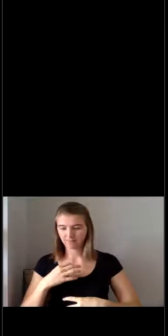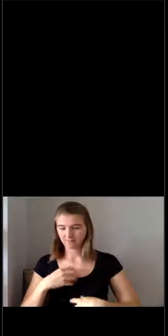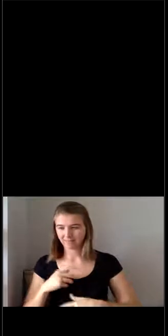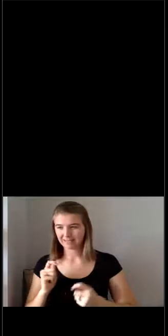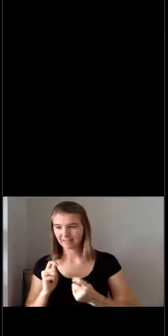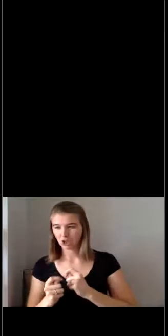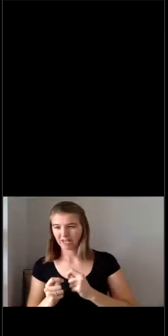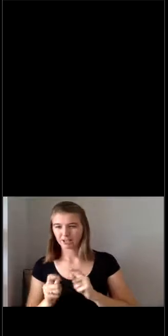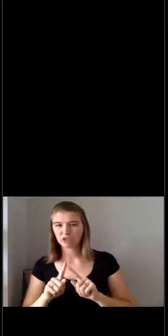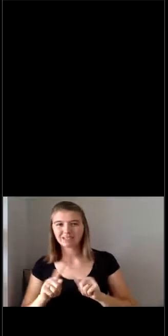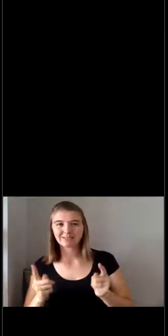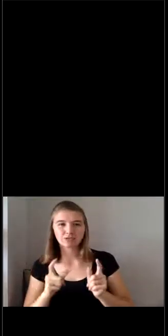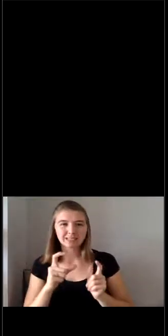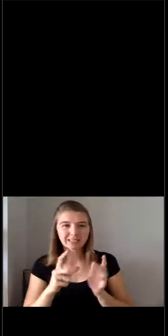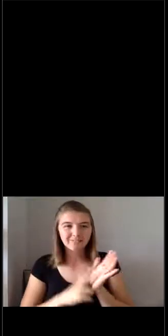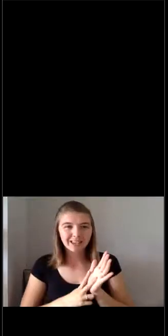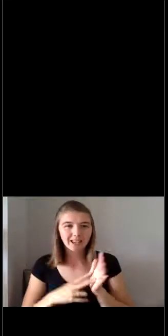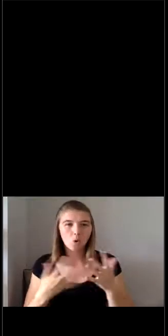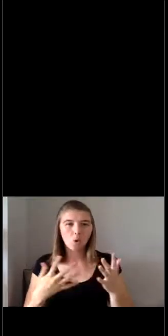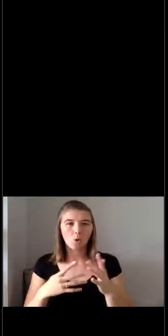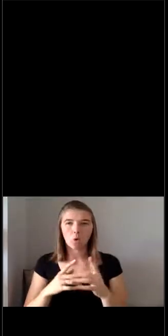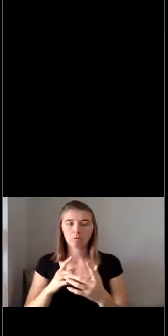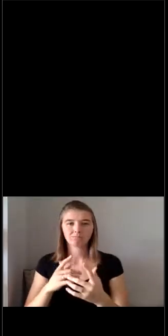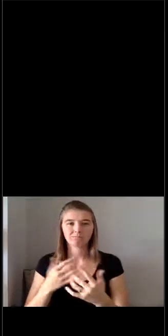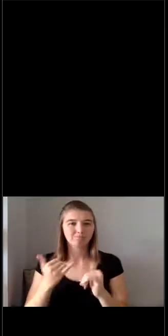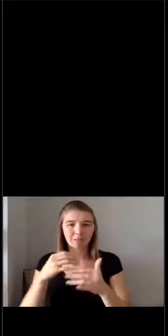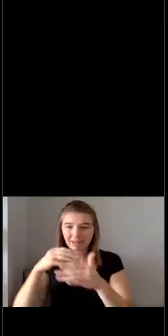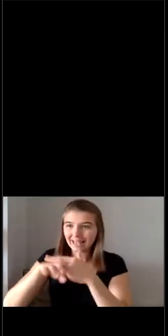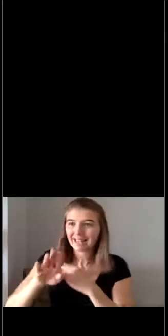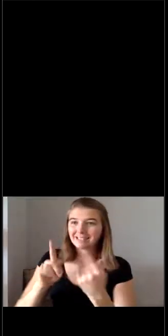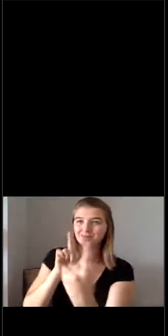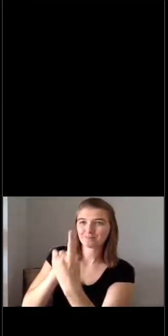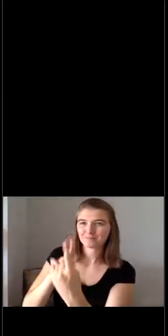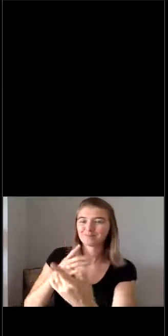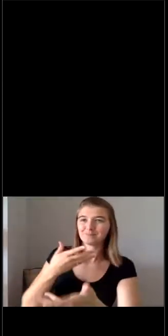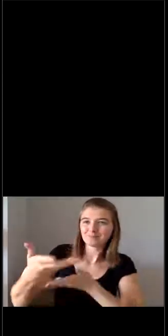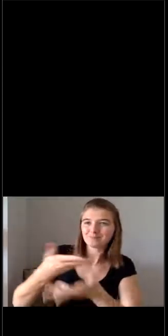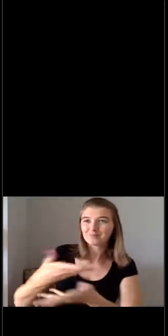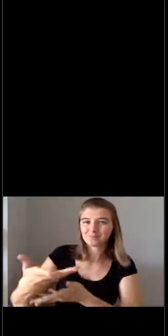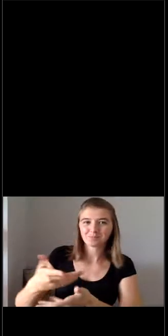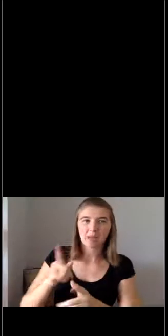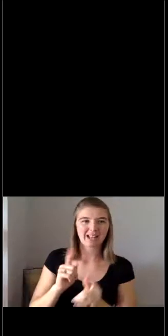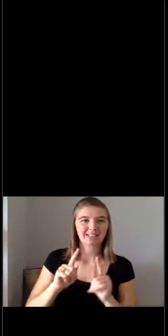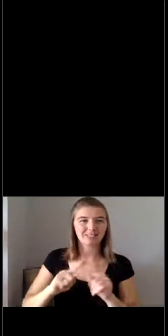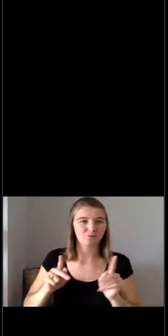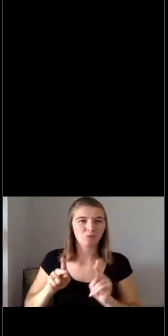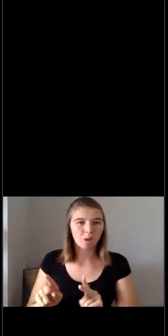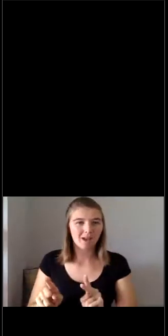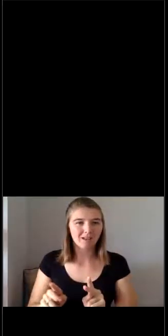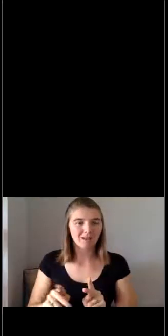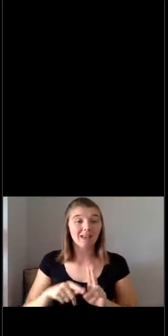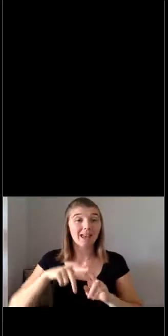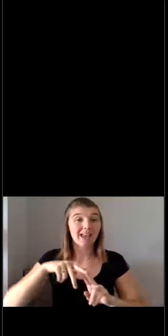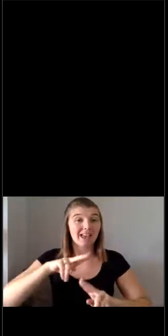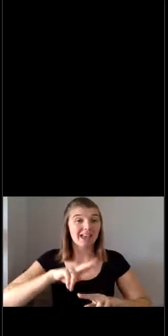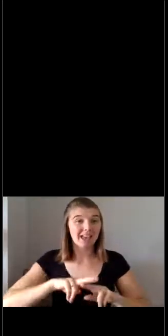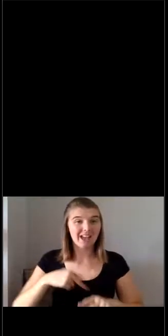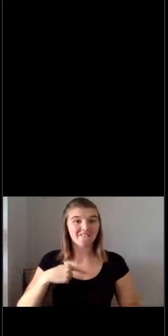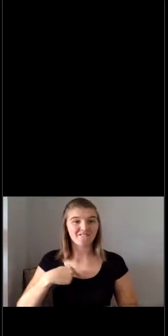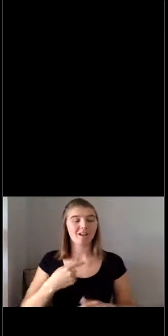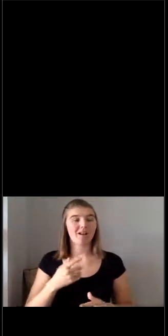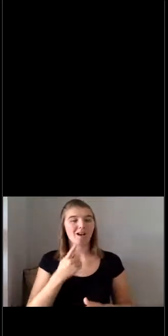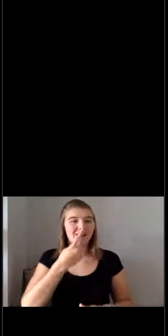deviate from those kind of repetitive habits. So if we are the ones that do deviate and try things a little bit differently, it's likely we're going to increase the chance